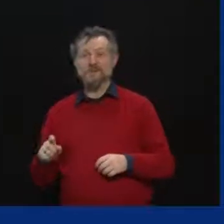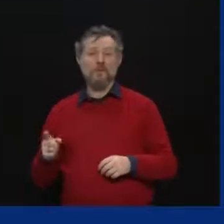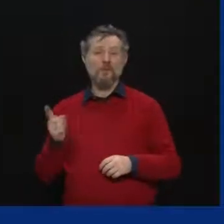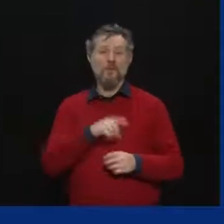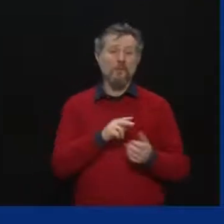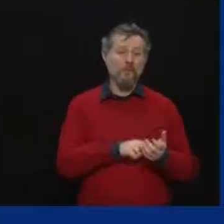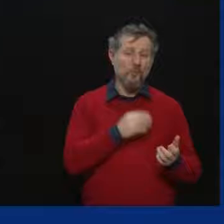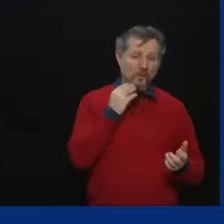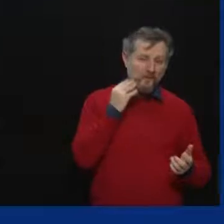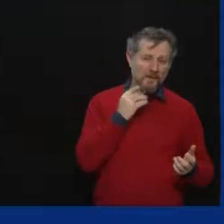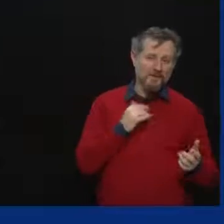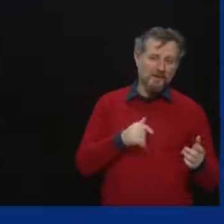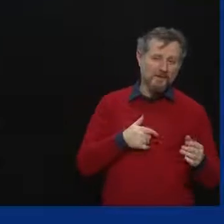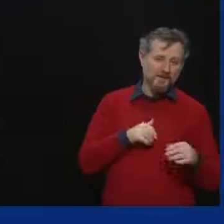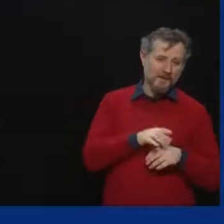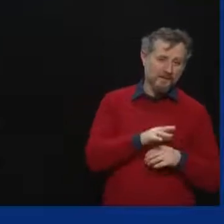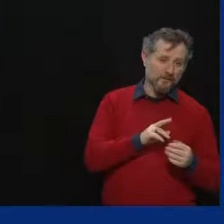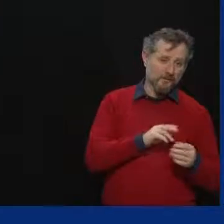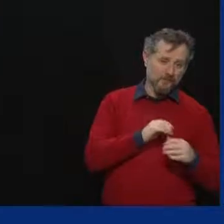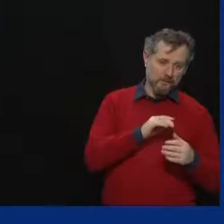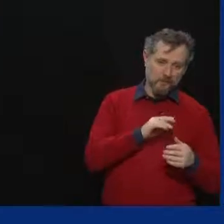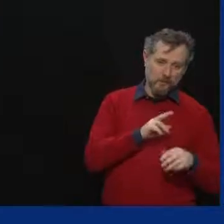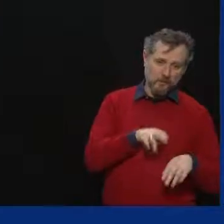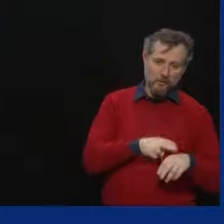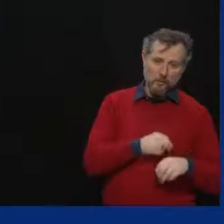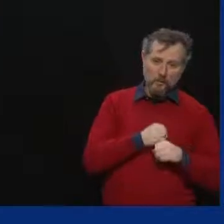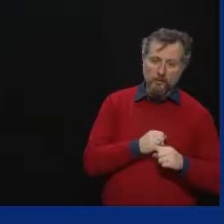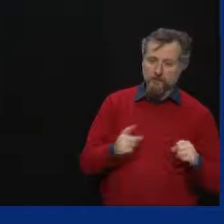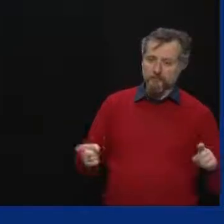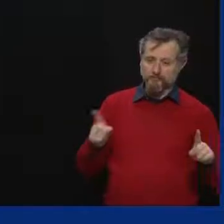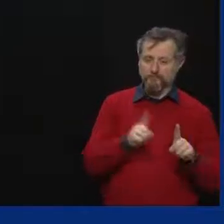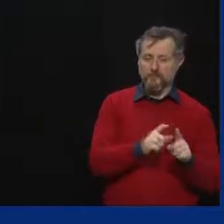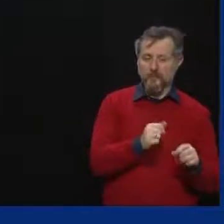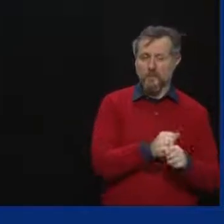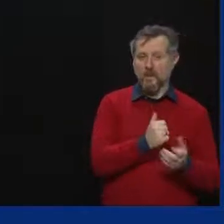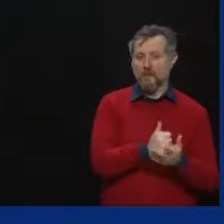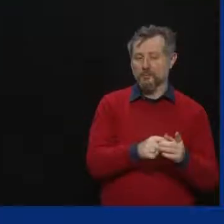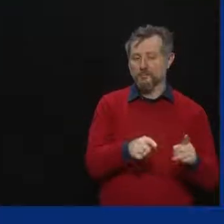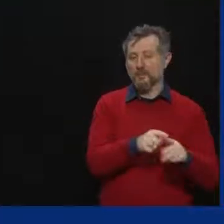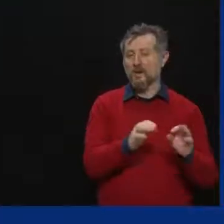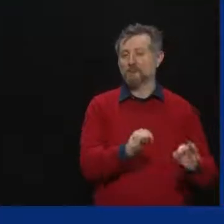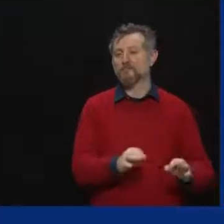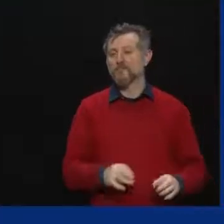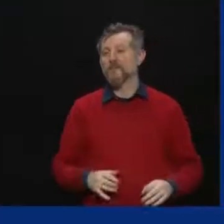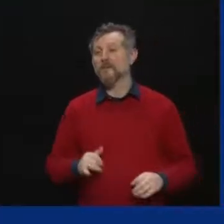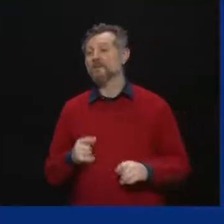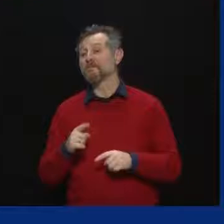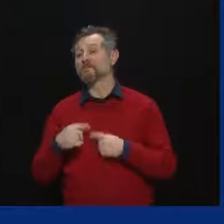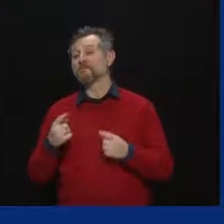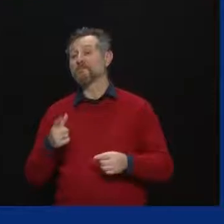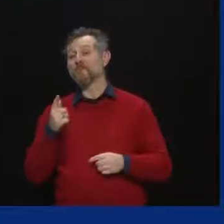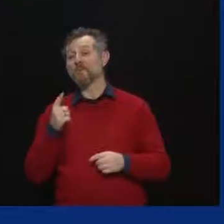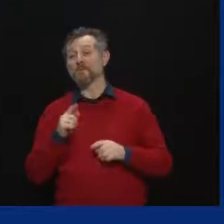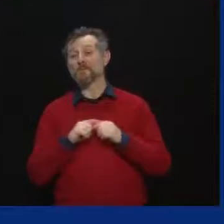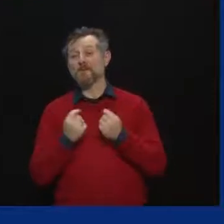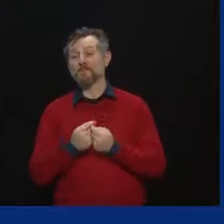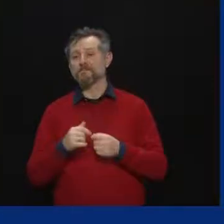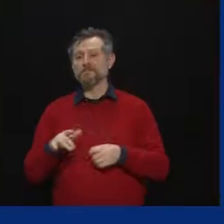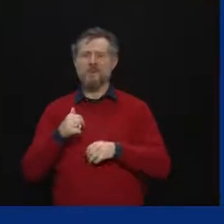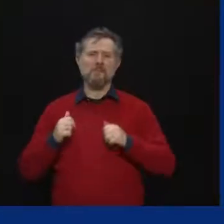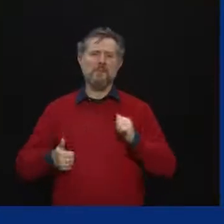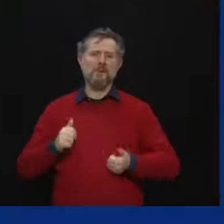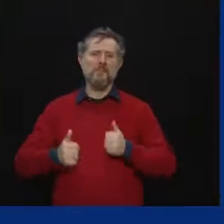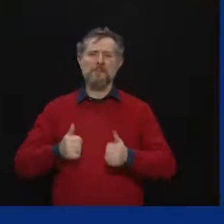EMS teams to assist with those efforts. This is in addition to the private teams. We already have about 12 of those now. So far, 21 teams have been deployed. More are